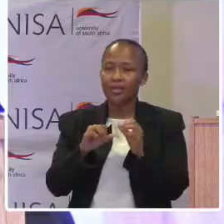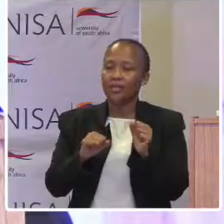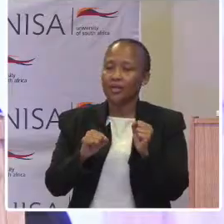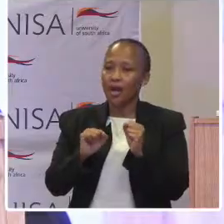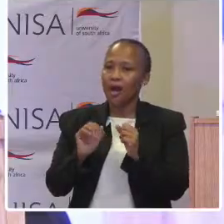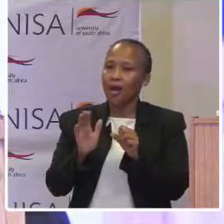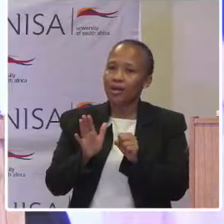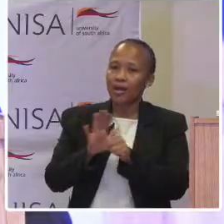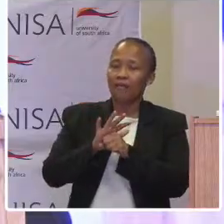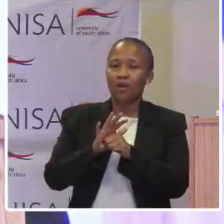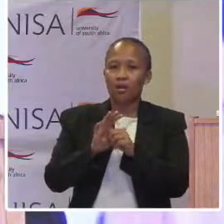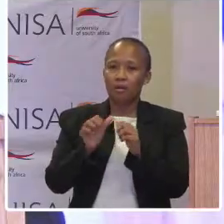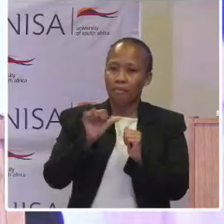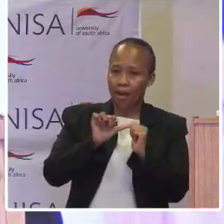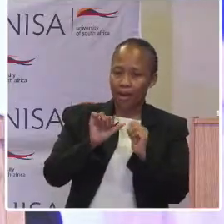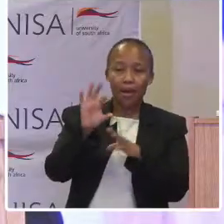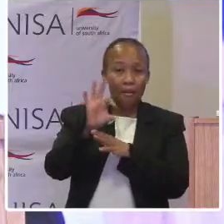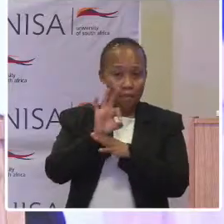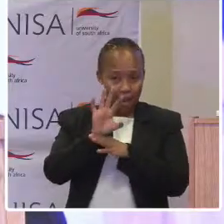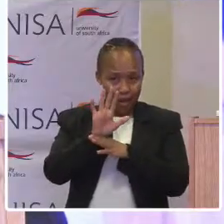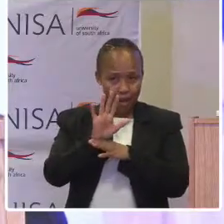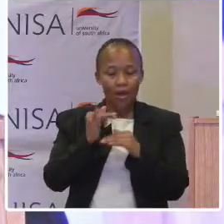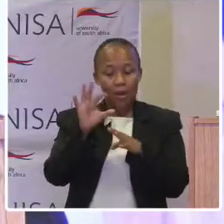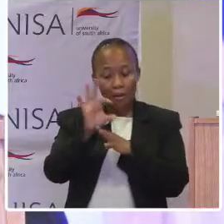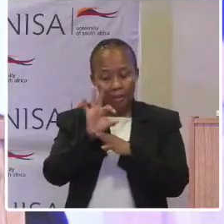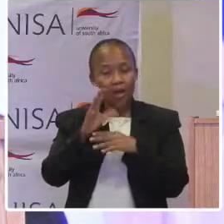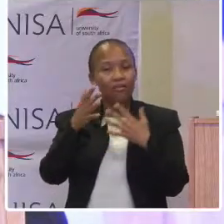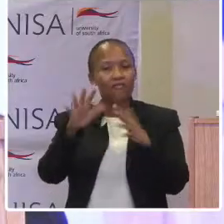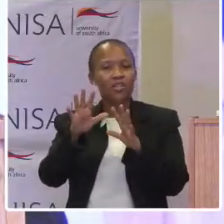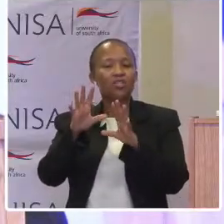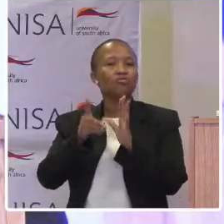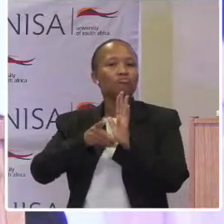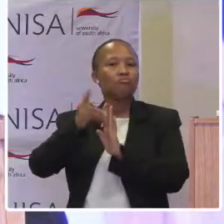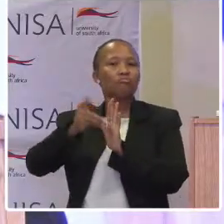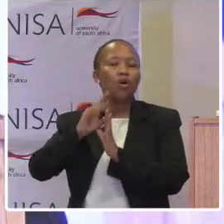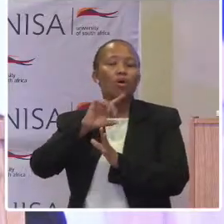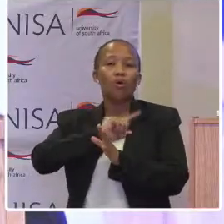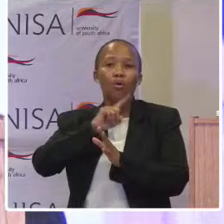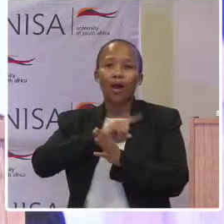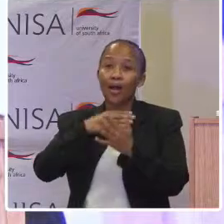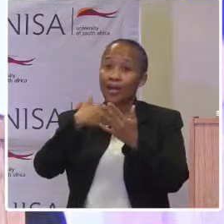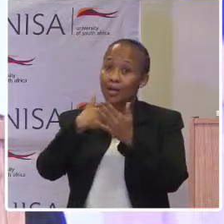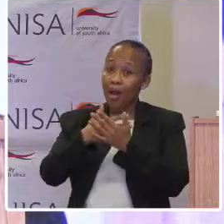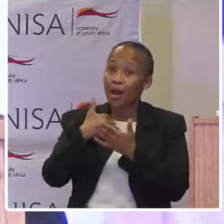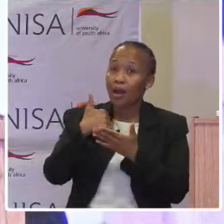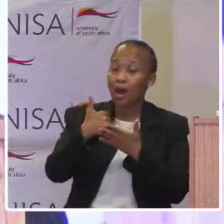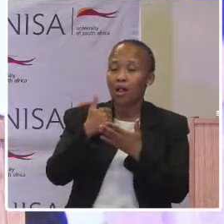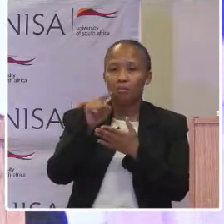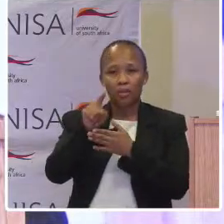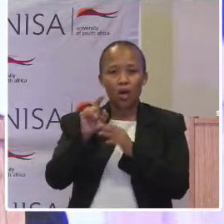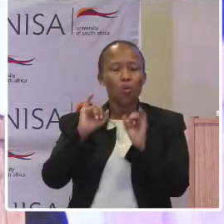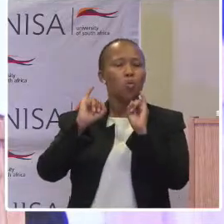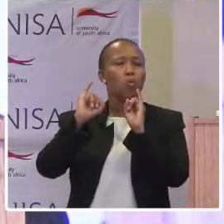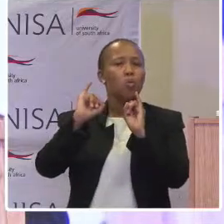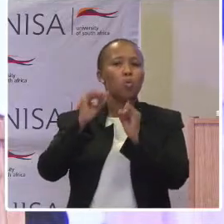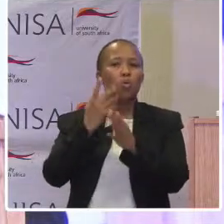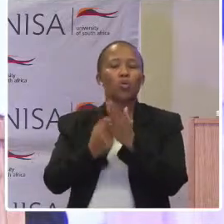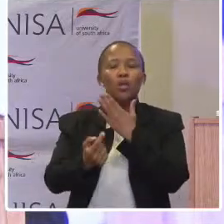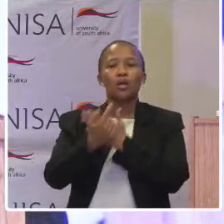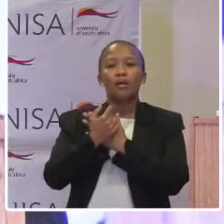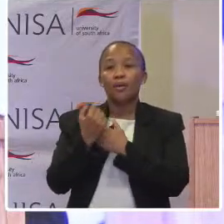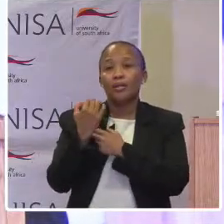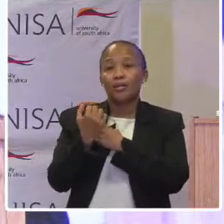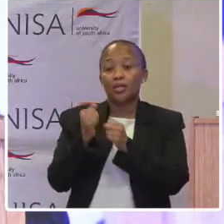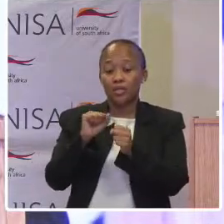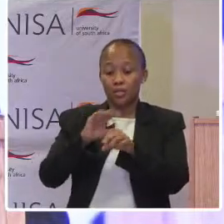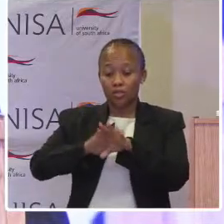2020, this plan was developed to address the resultant economic crisis of the coronavirus disease 2019,